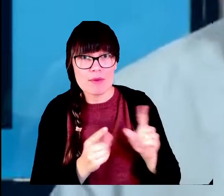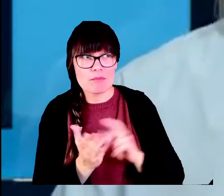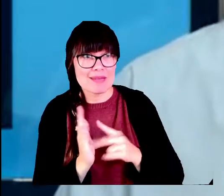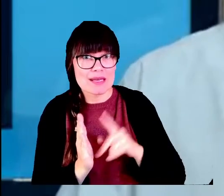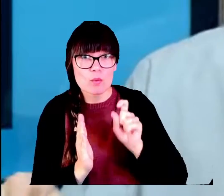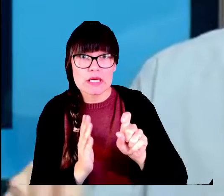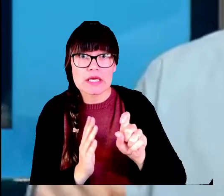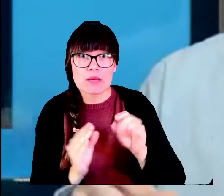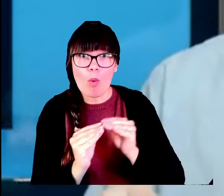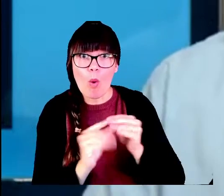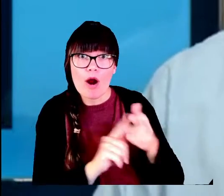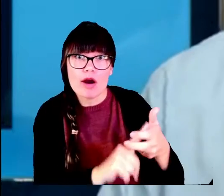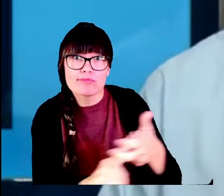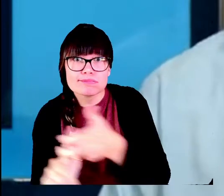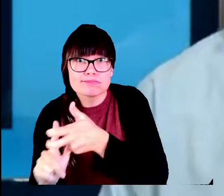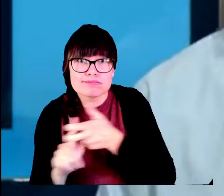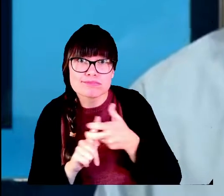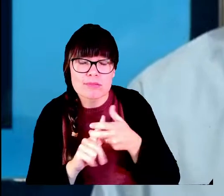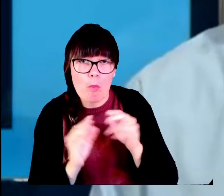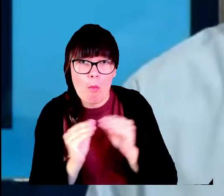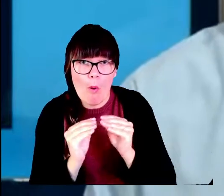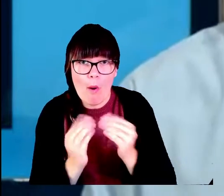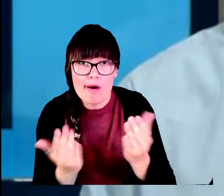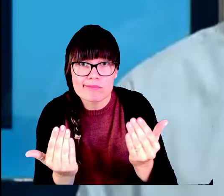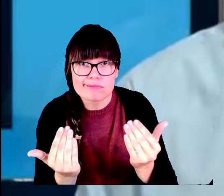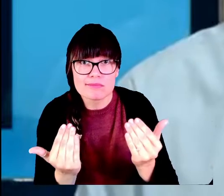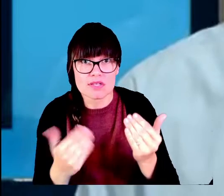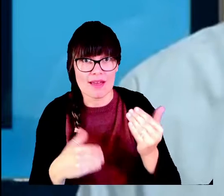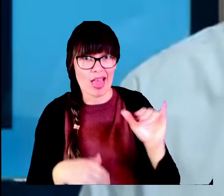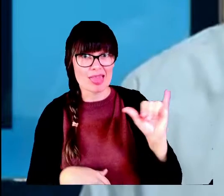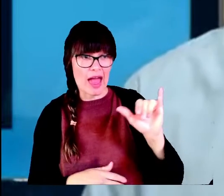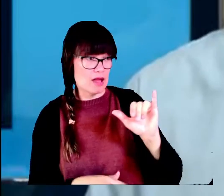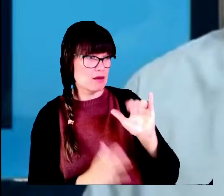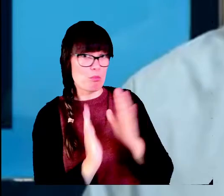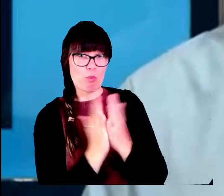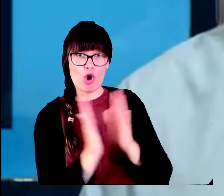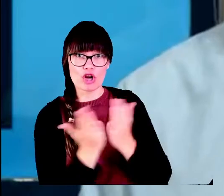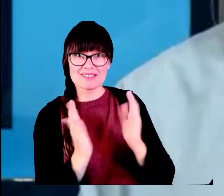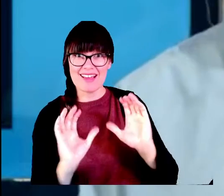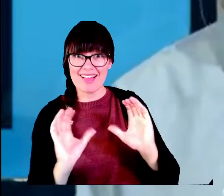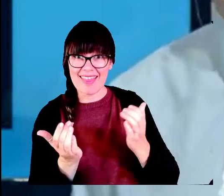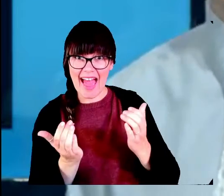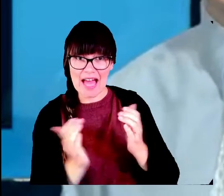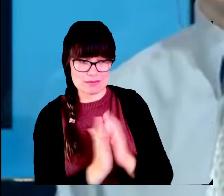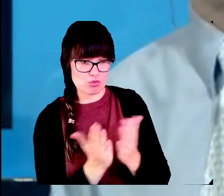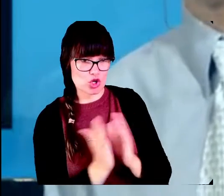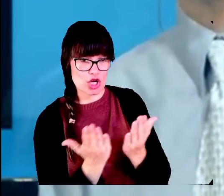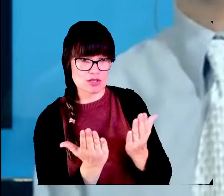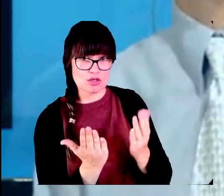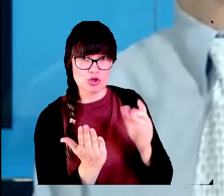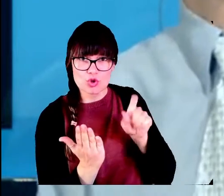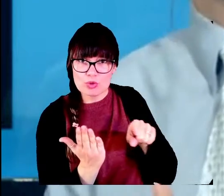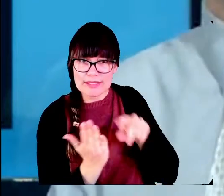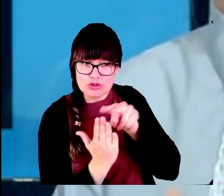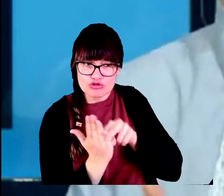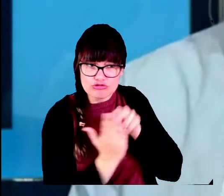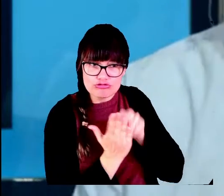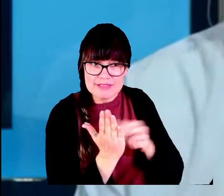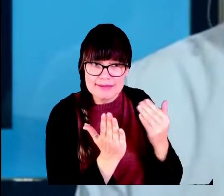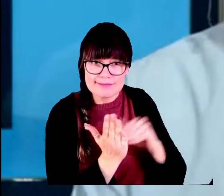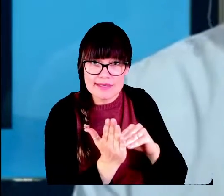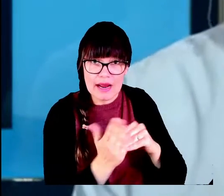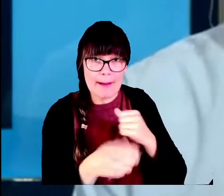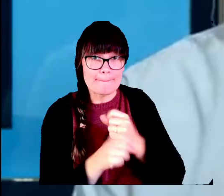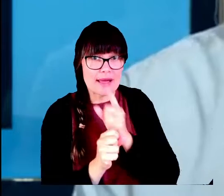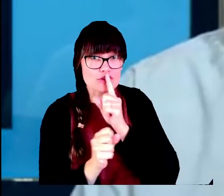these people. When it comes even to textbooks that I see in my classroom, you need people to proofread things and make sure it's the way